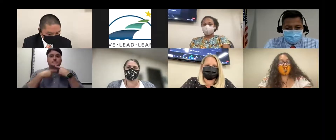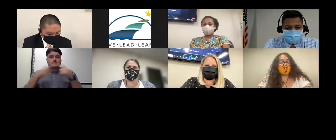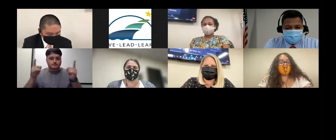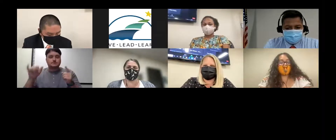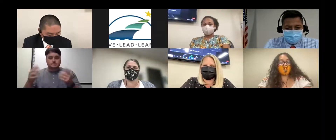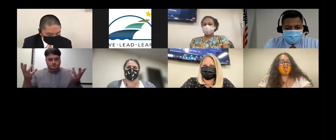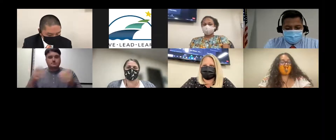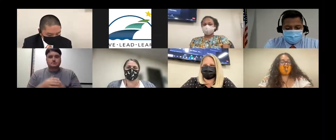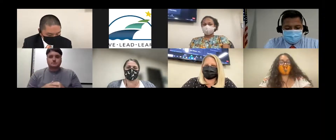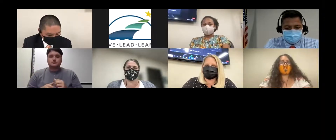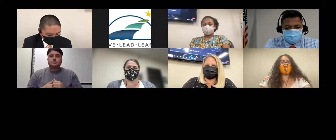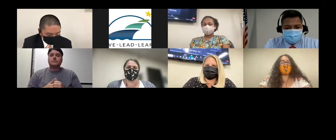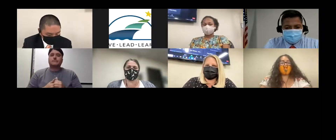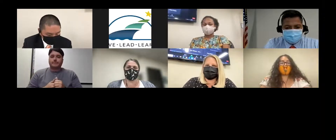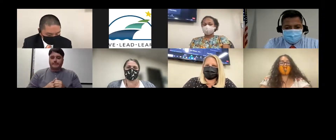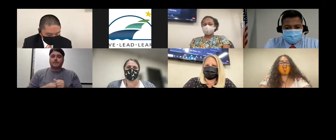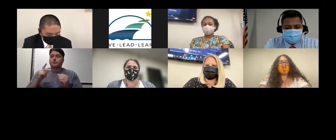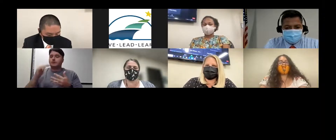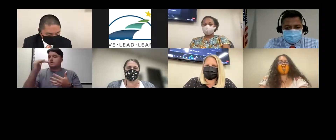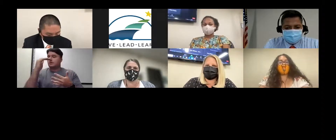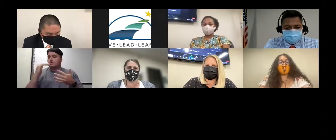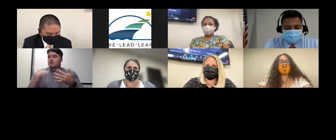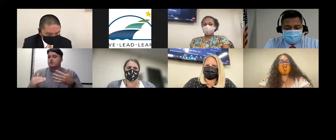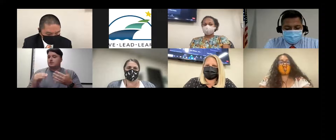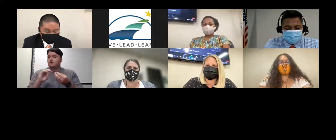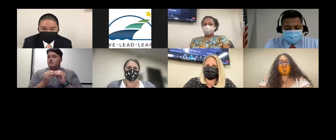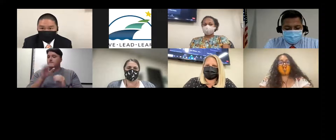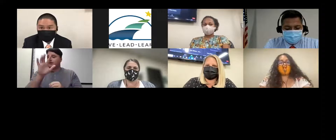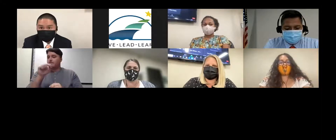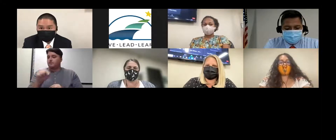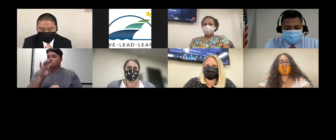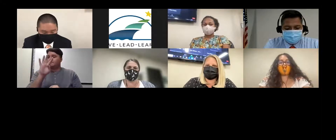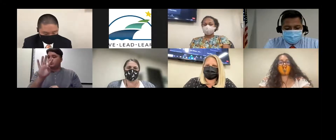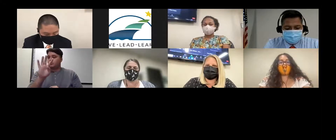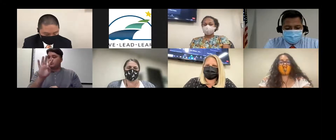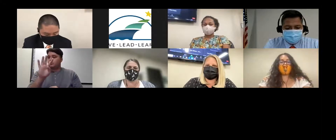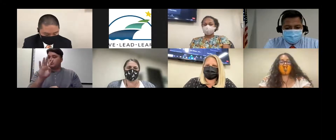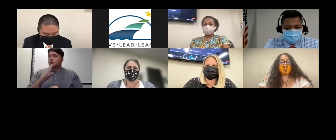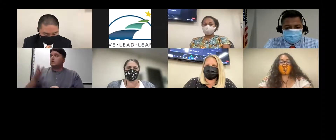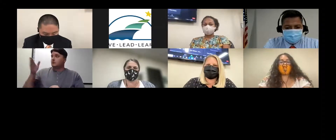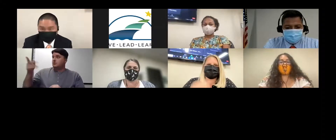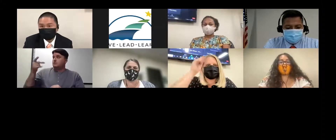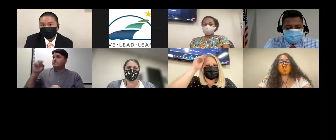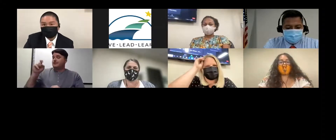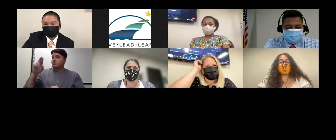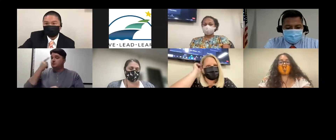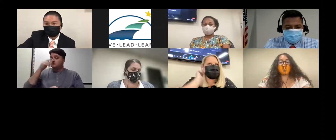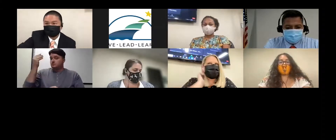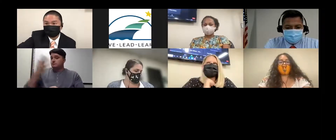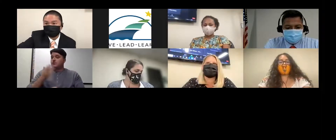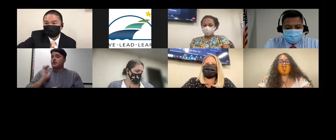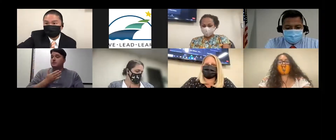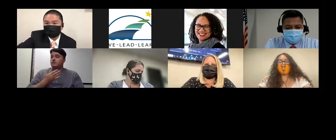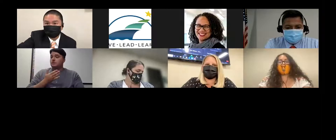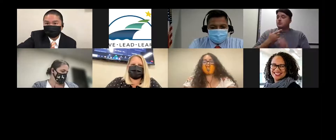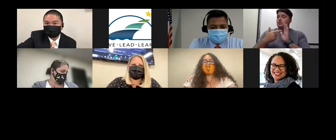but okay, so moving on to item 5.4. Peter, would you mind bringing in our labor